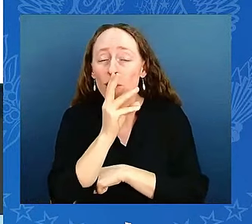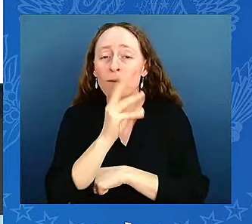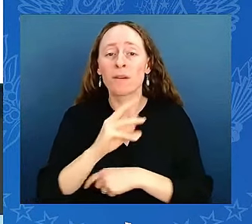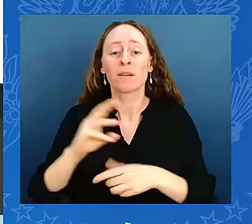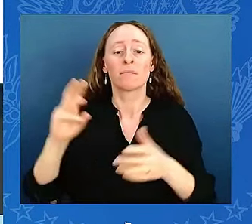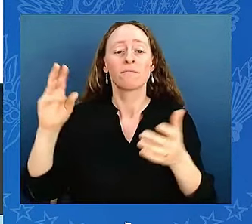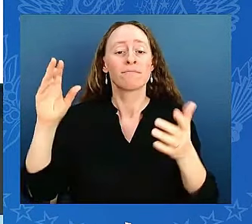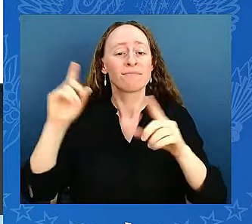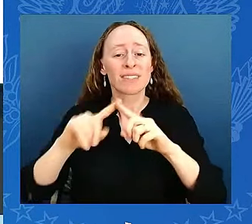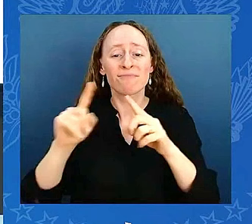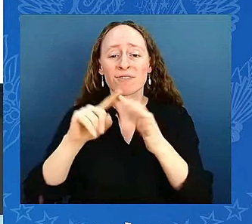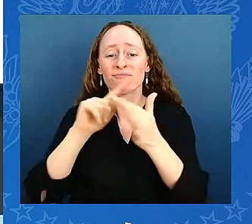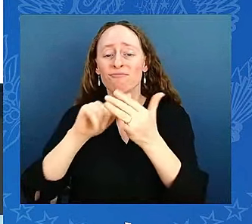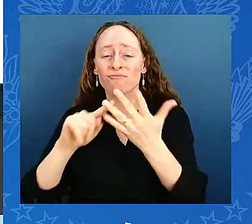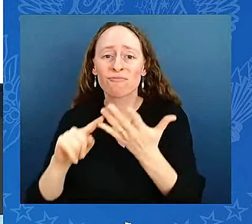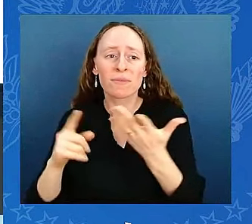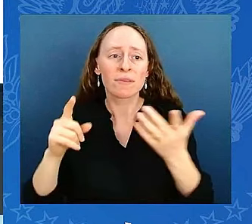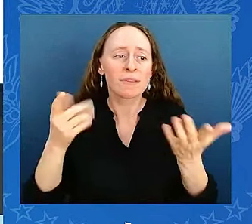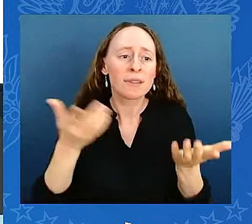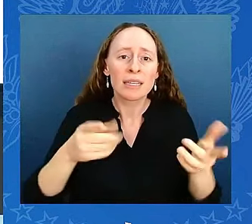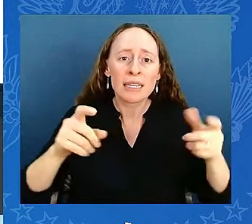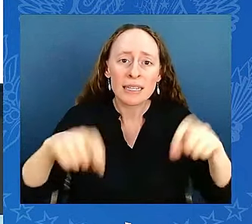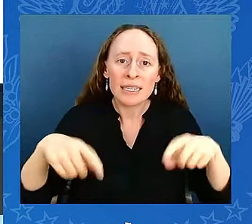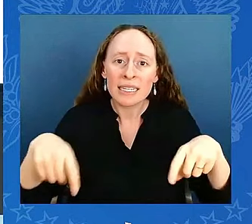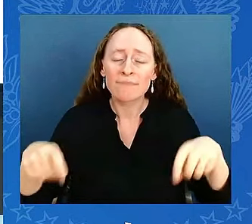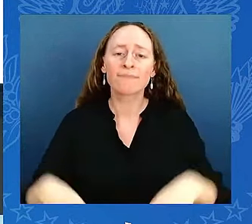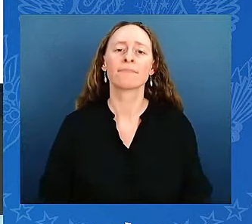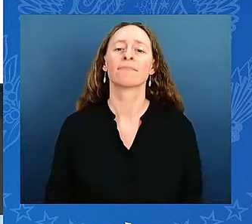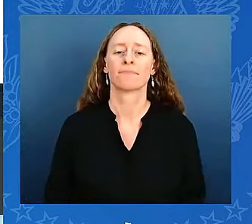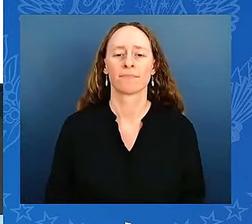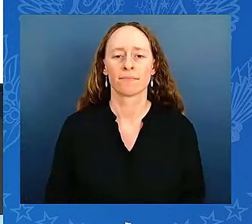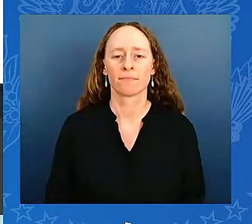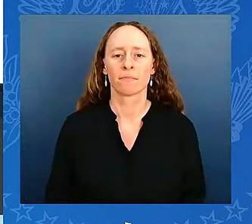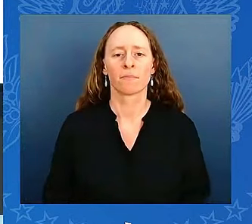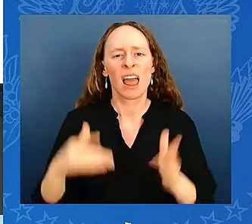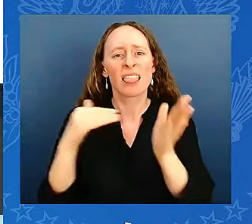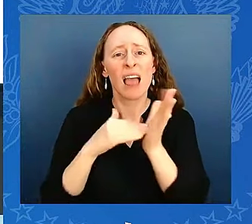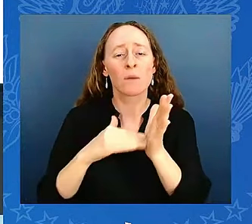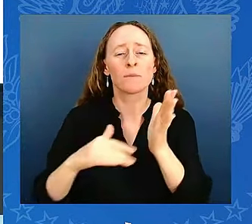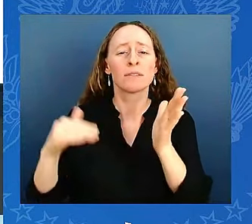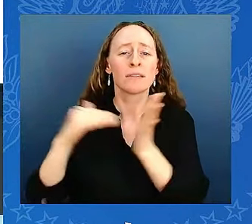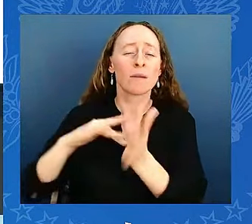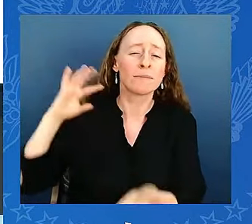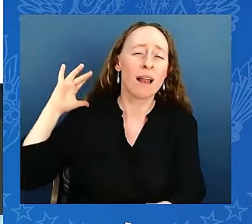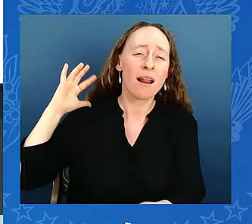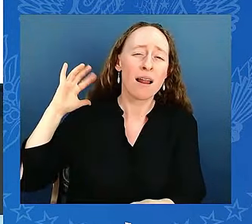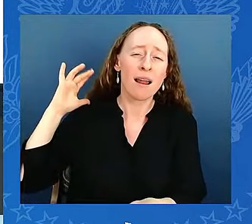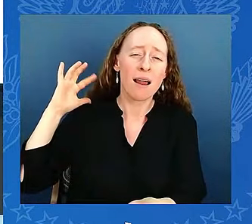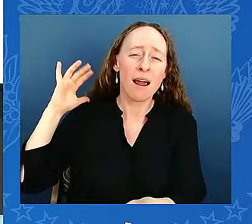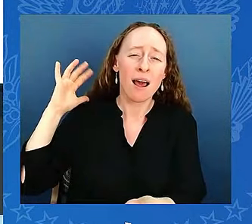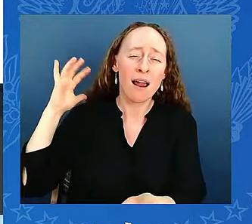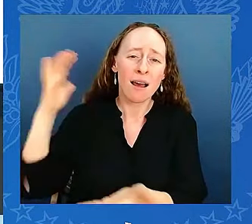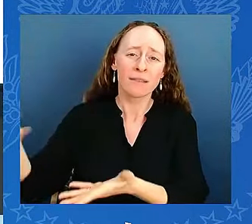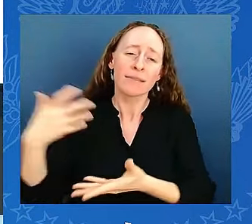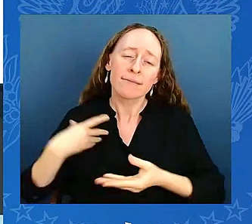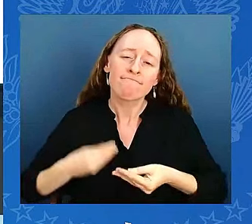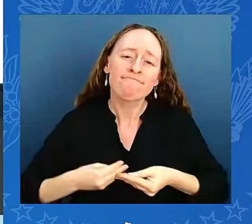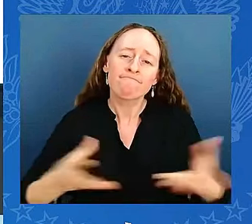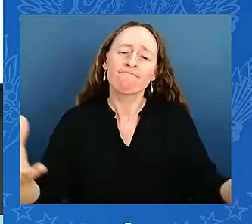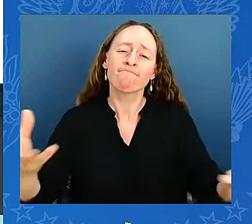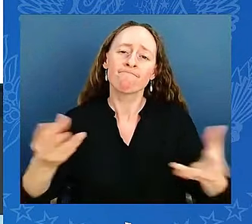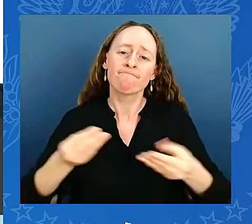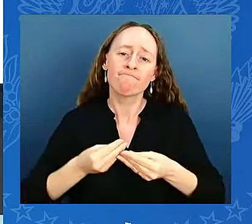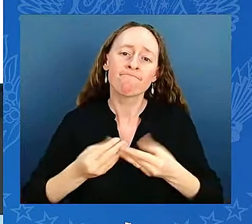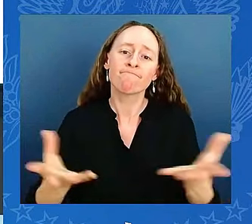of pounds. We're grateful for the quick actions and close communications that we have